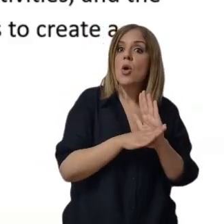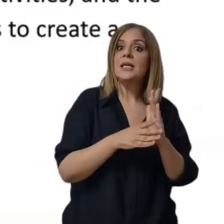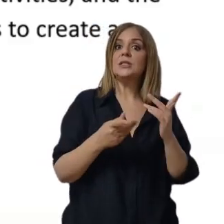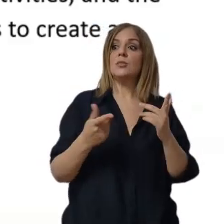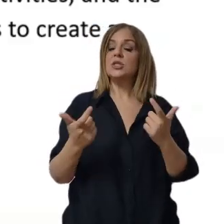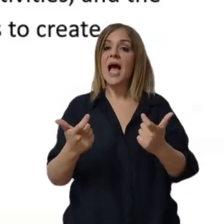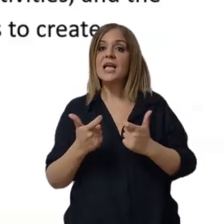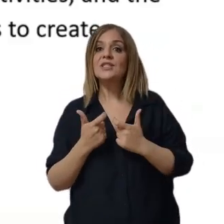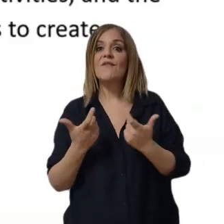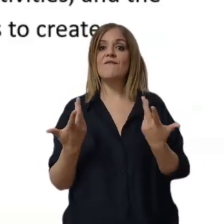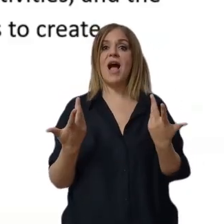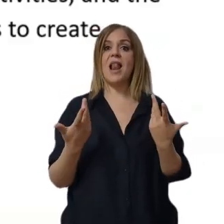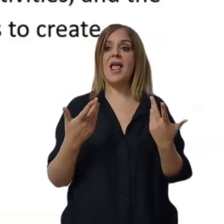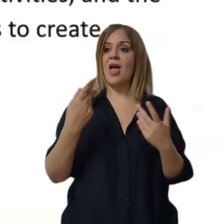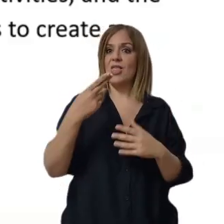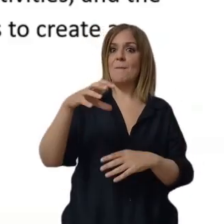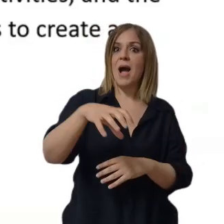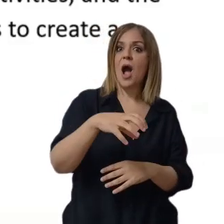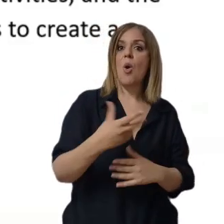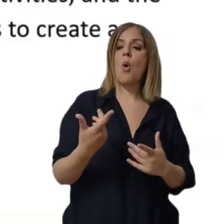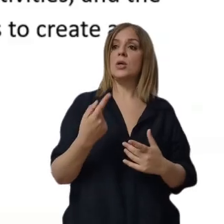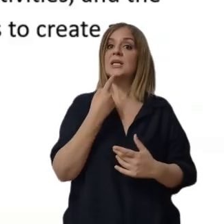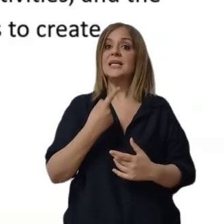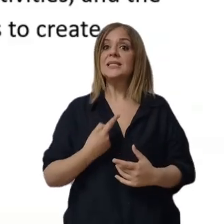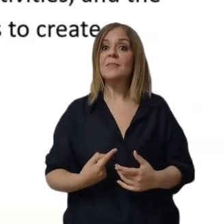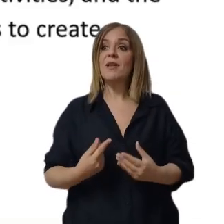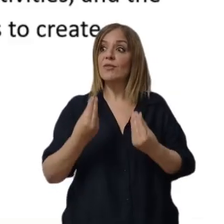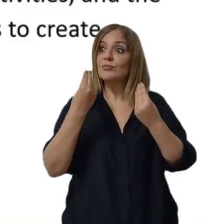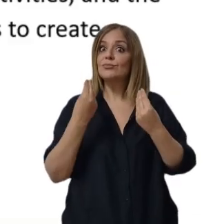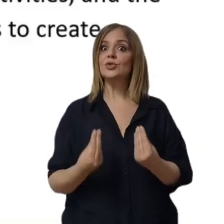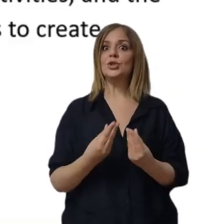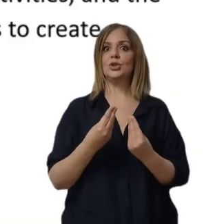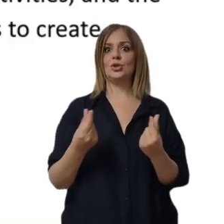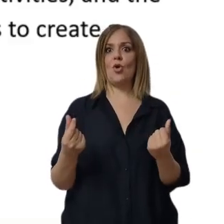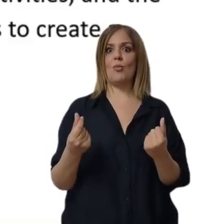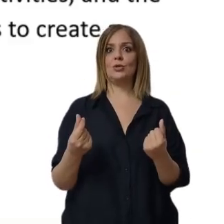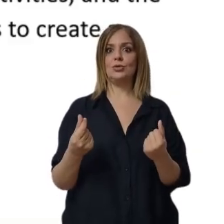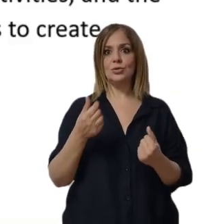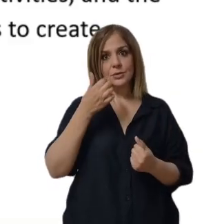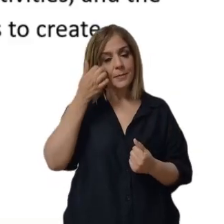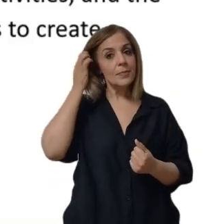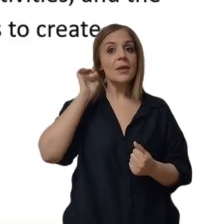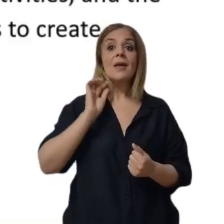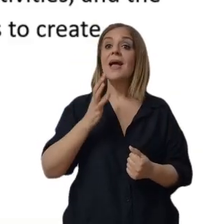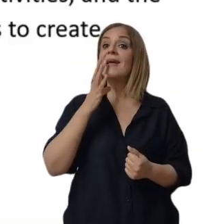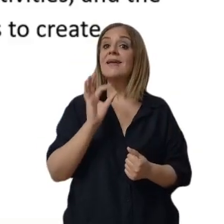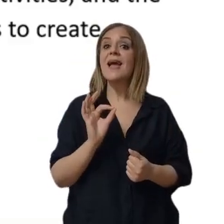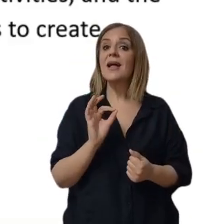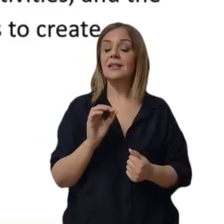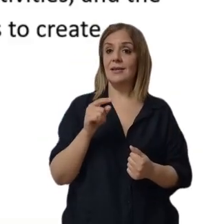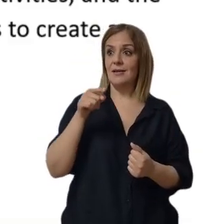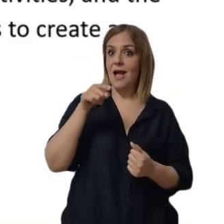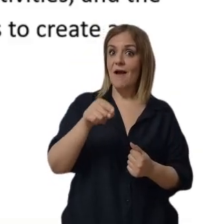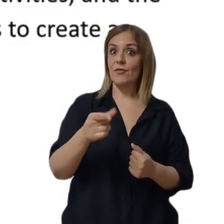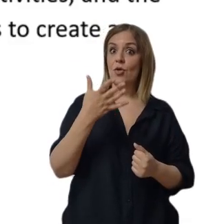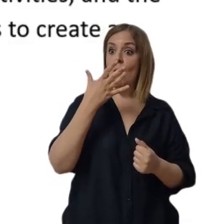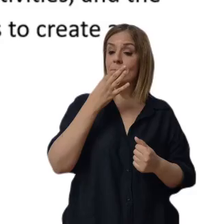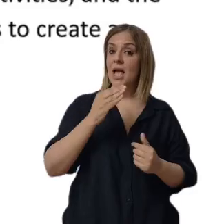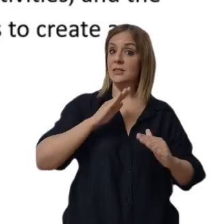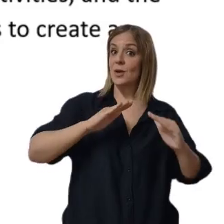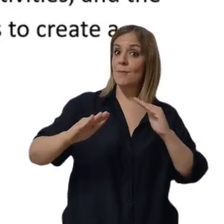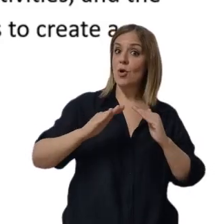the safety rules of a place, and to behave in a correct way, because also this can